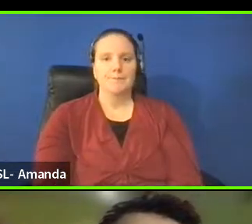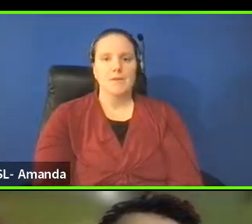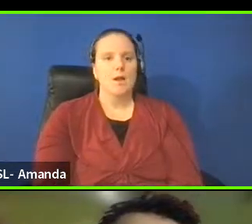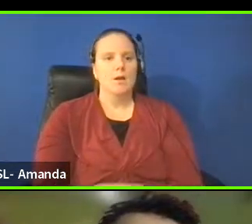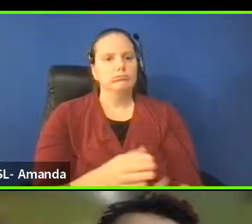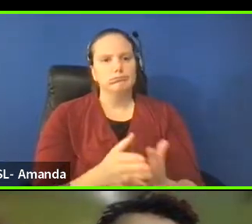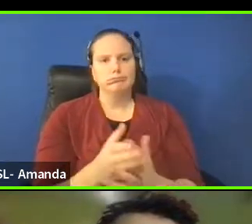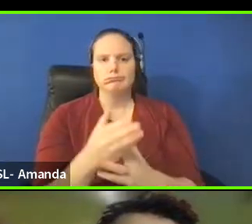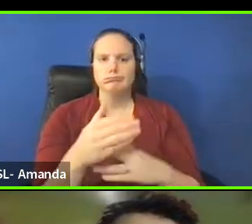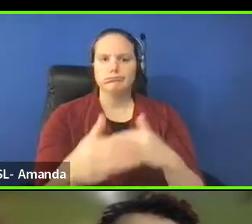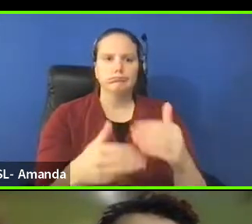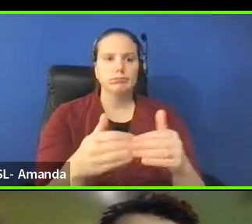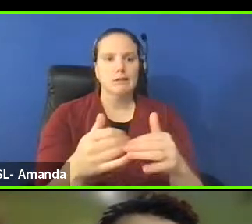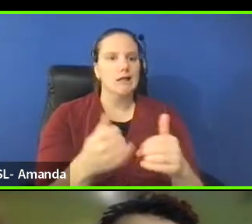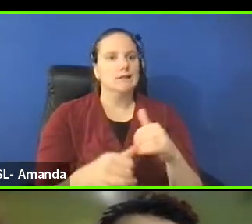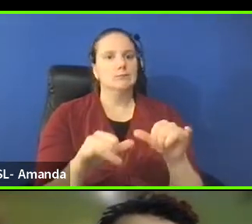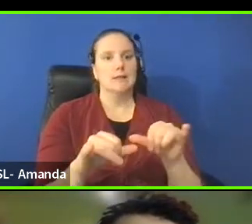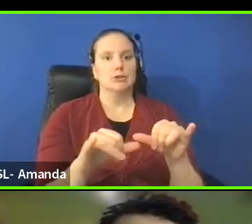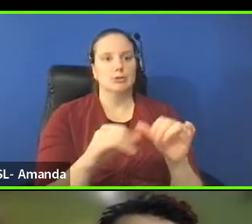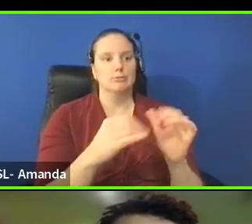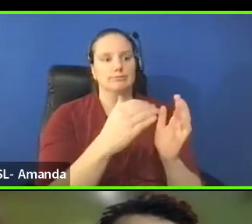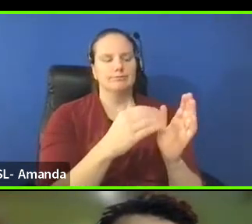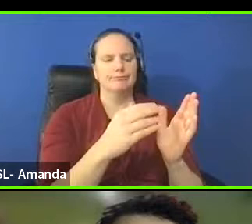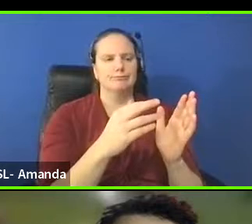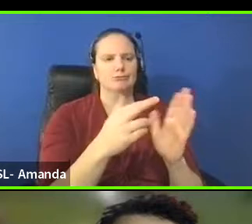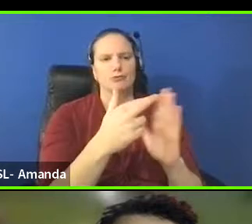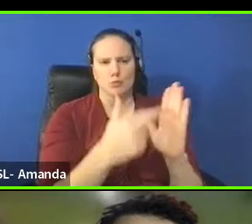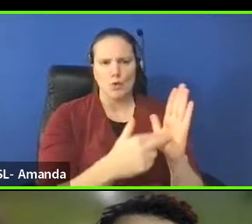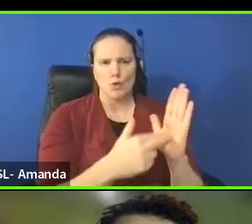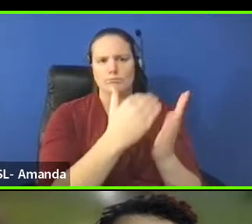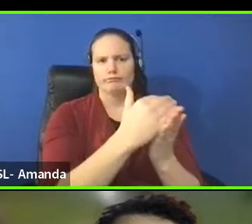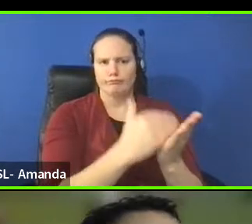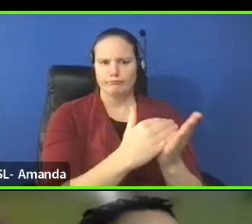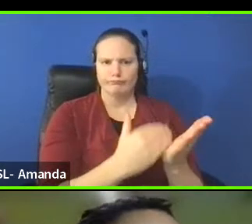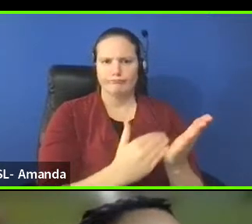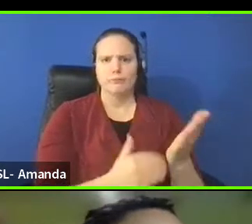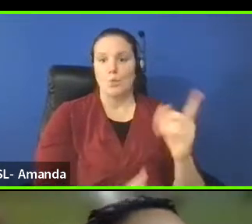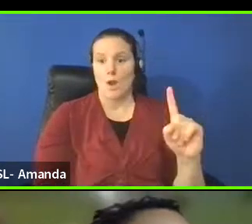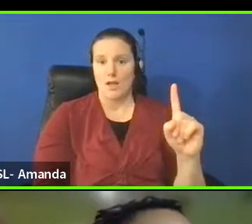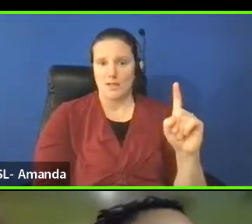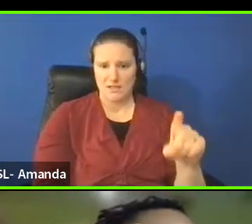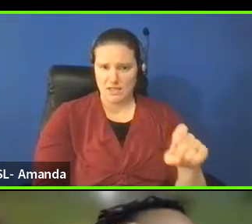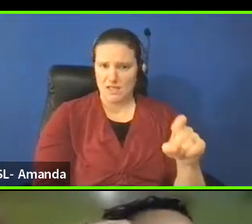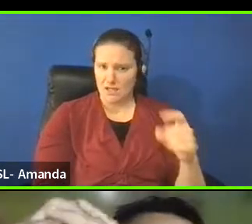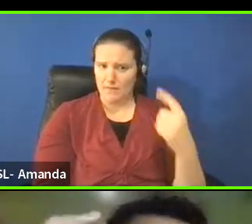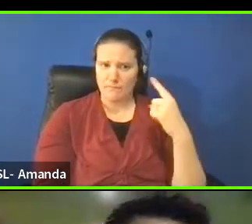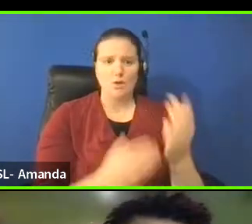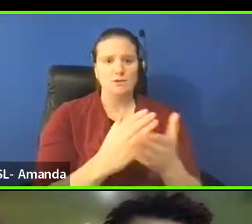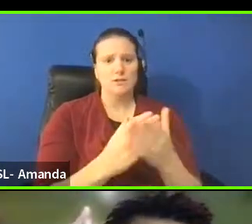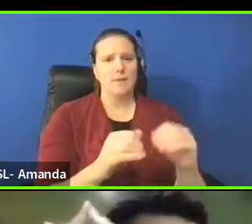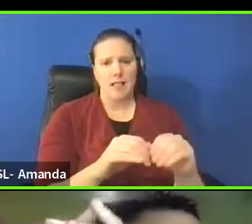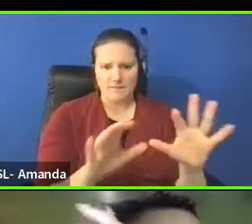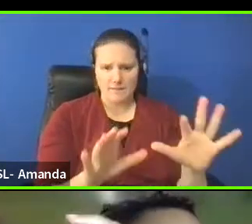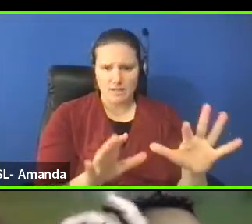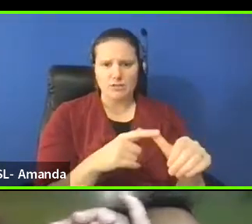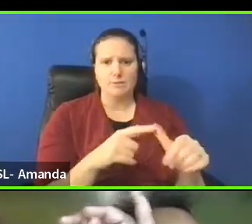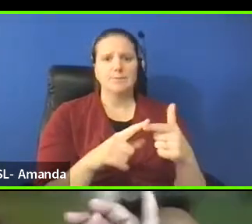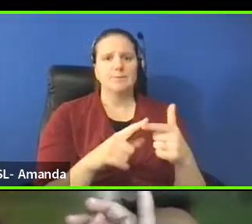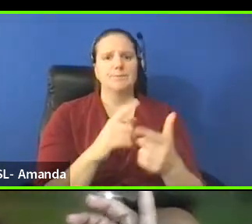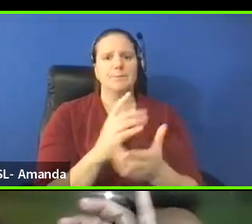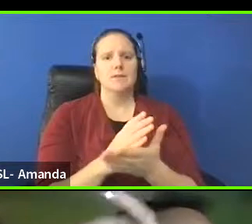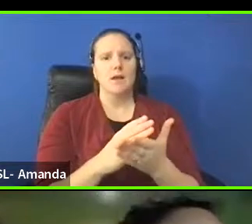it with each measure and where there's a need for some clarification or some